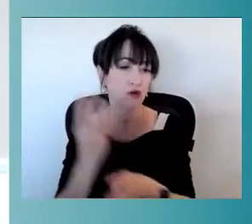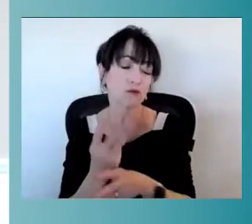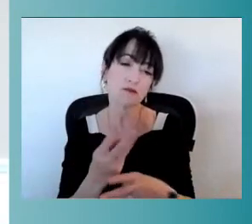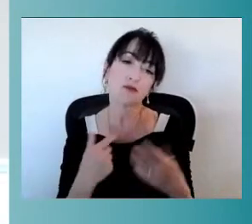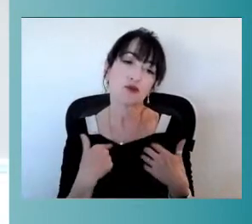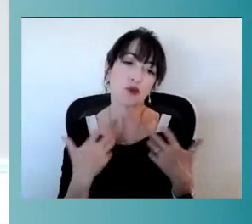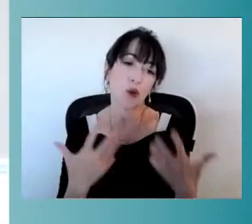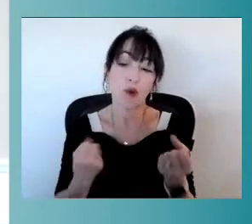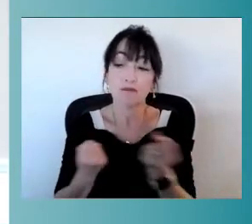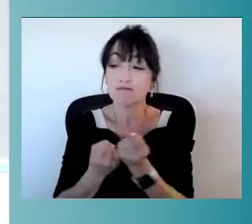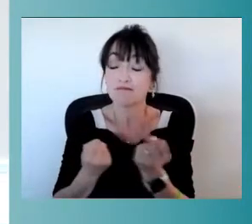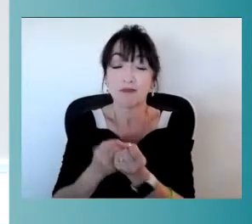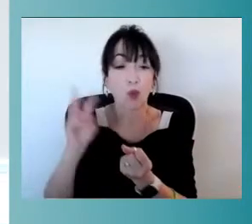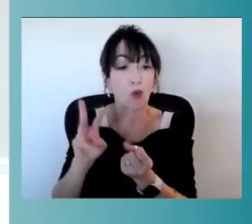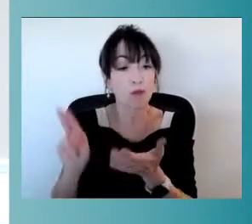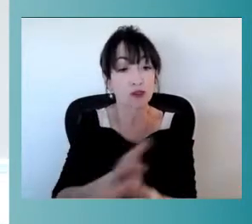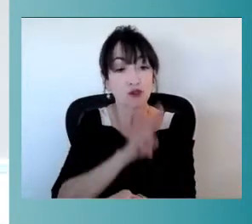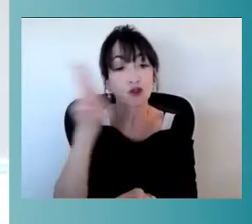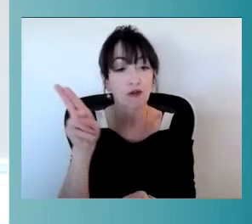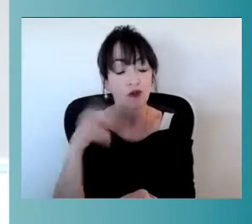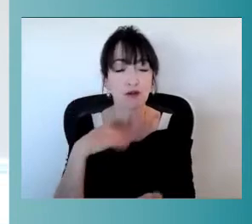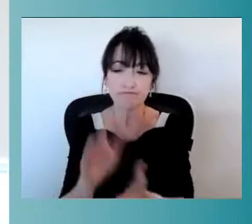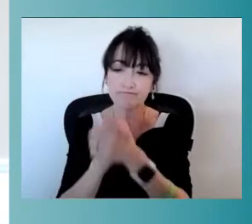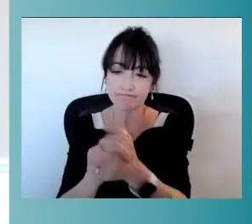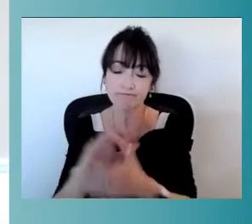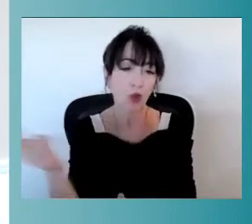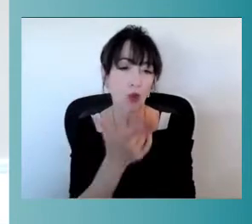Let's all enjoy this incredible evening, and thank you.